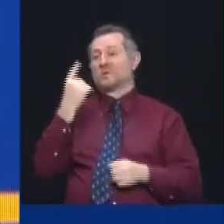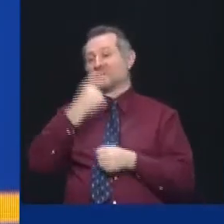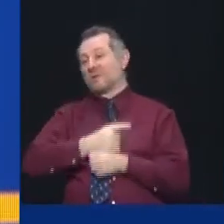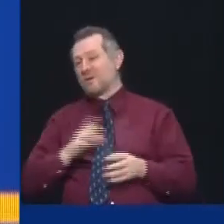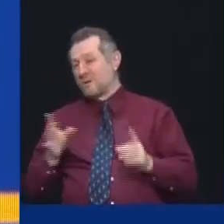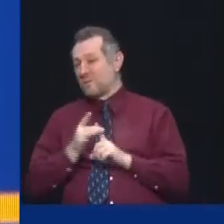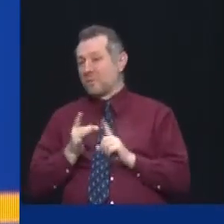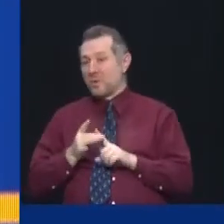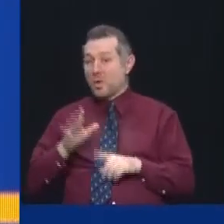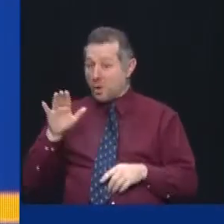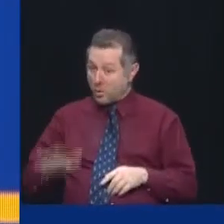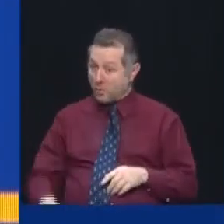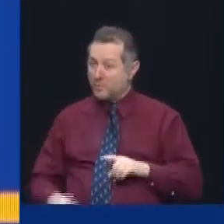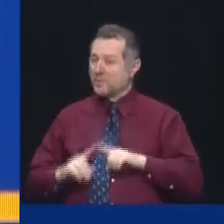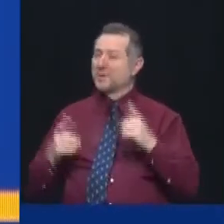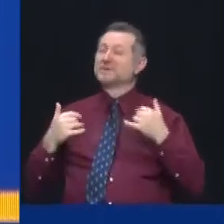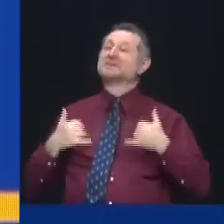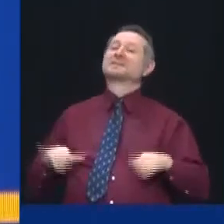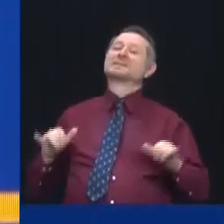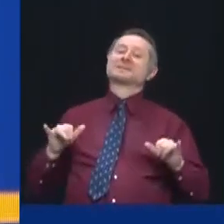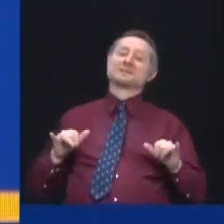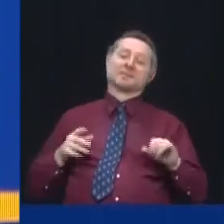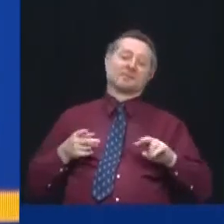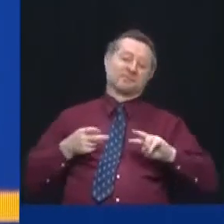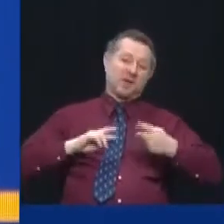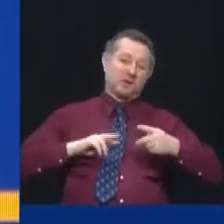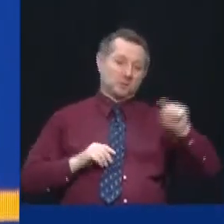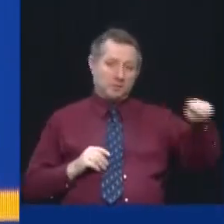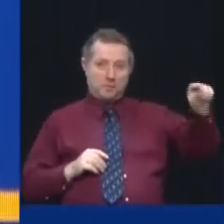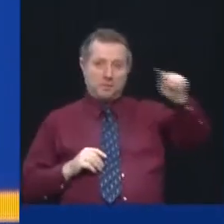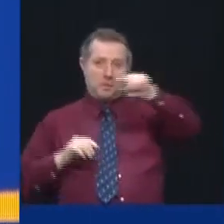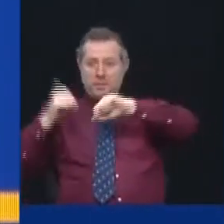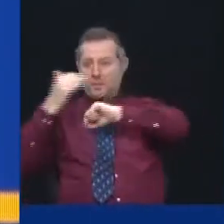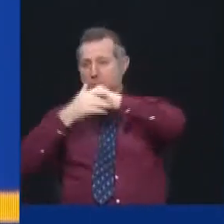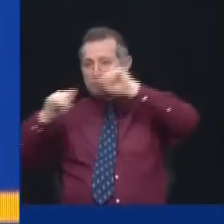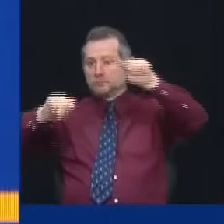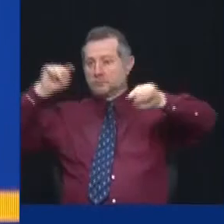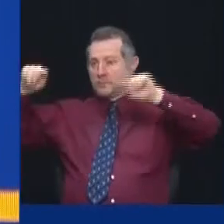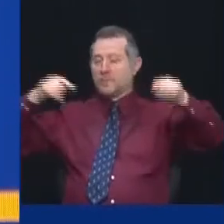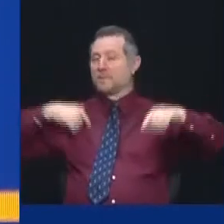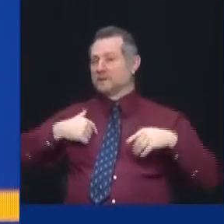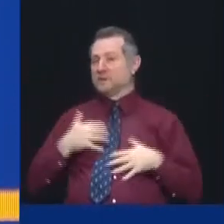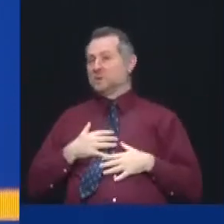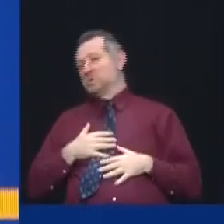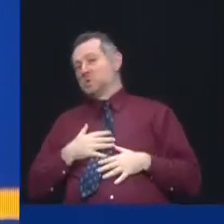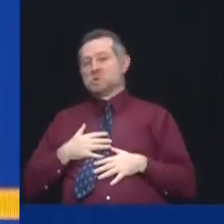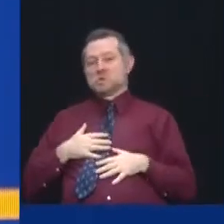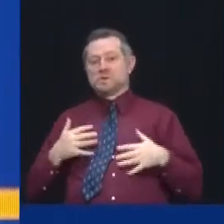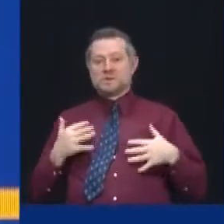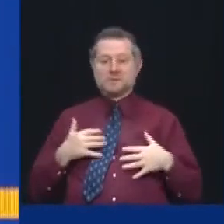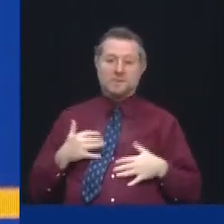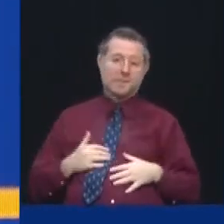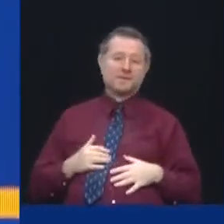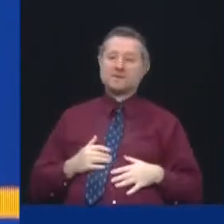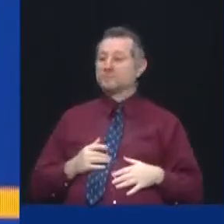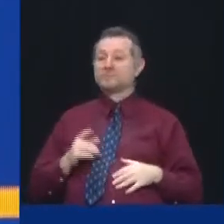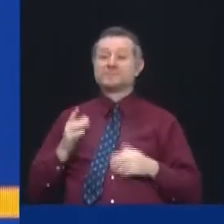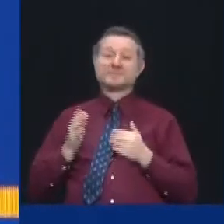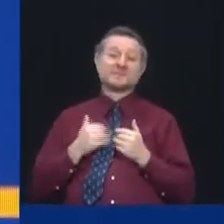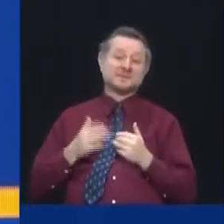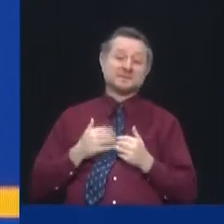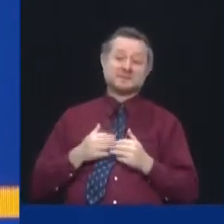in coordinating and bringing expertise to this project. You want to show the ads? New York State is no stranger